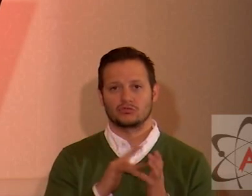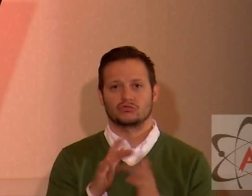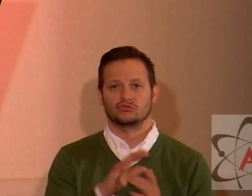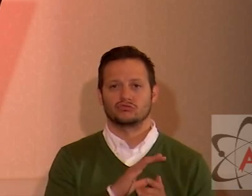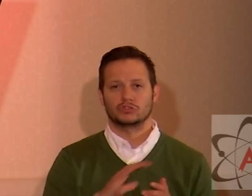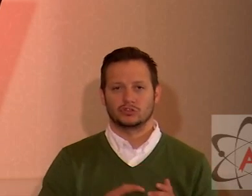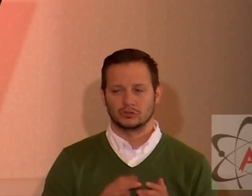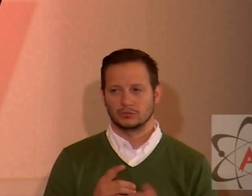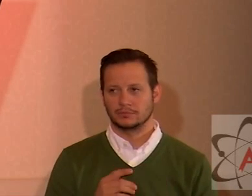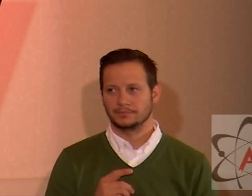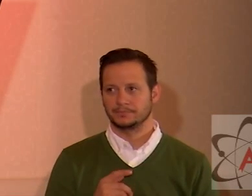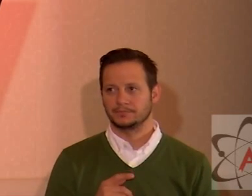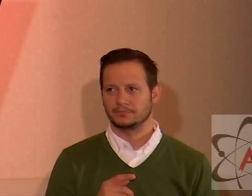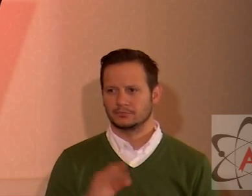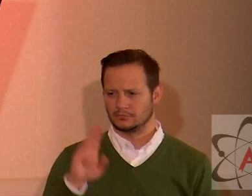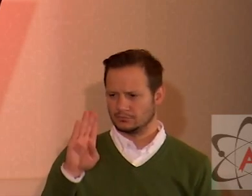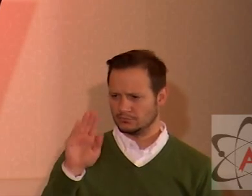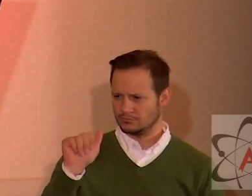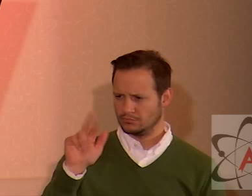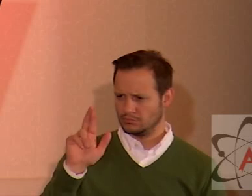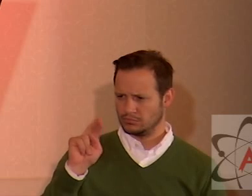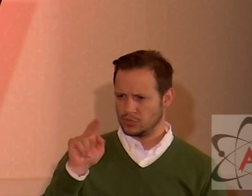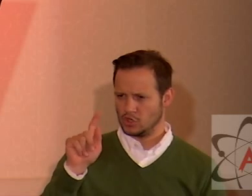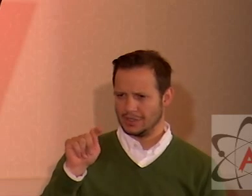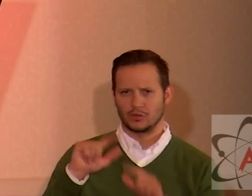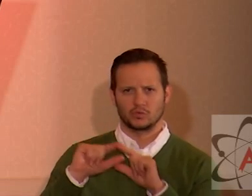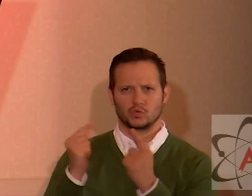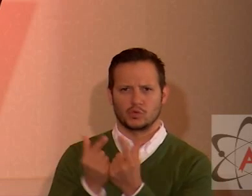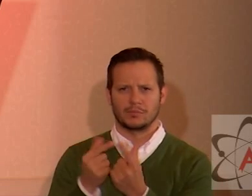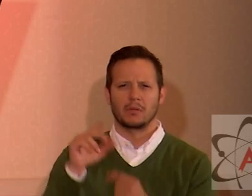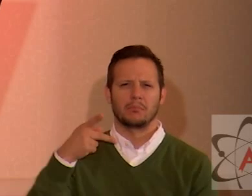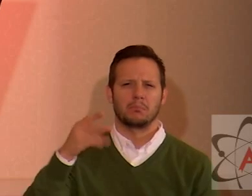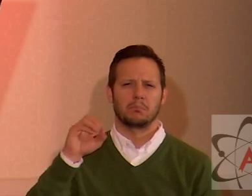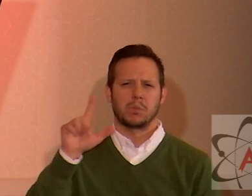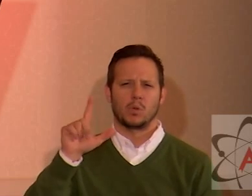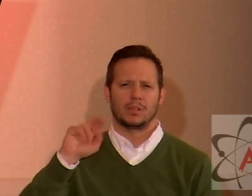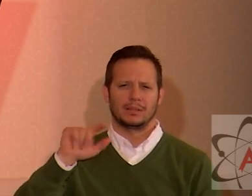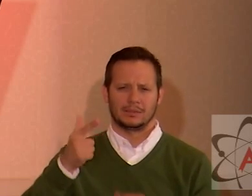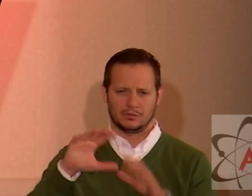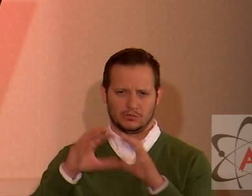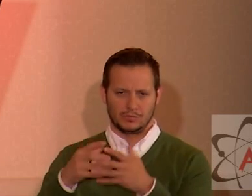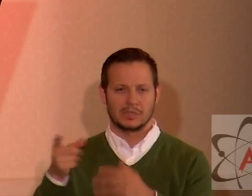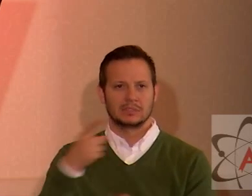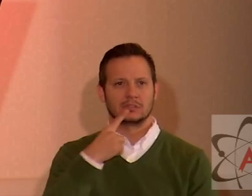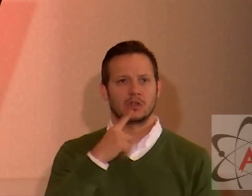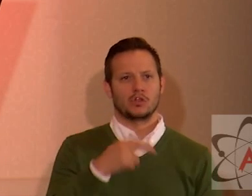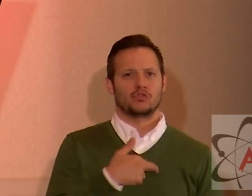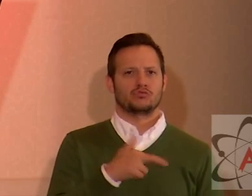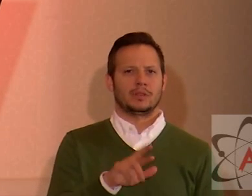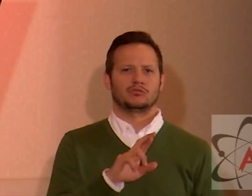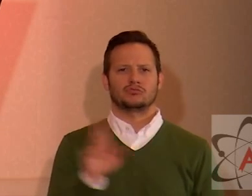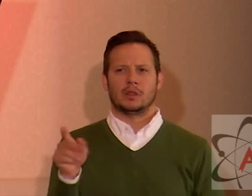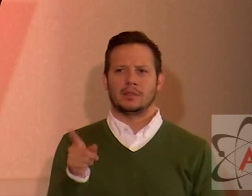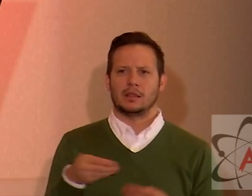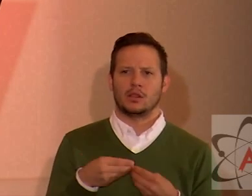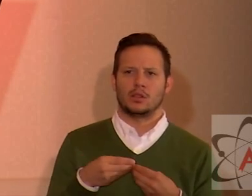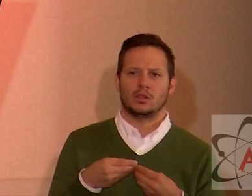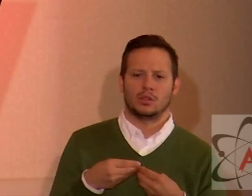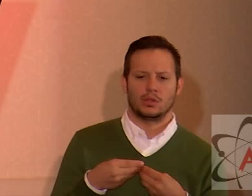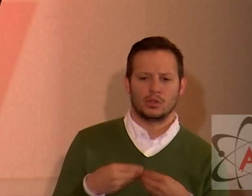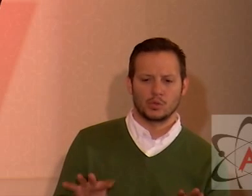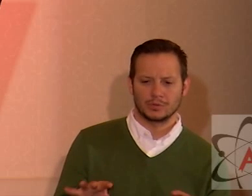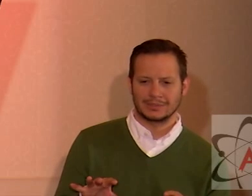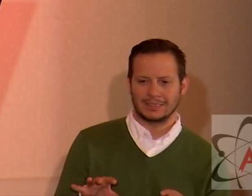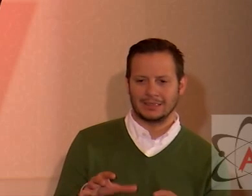Group. The Barna Group has been reporting for the last year and a half that the religious right is losing its grip on its own